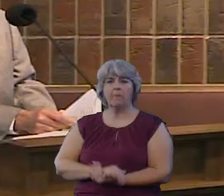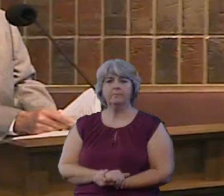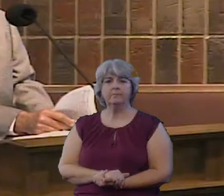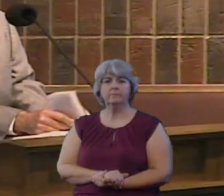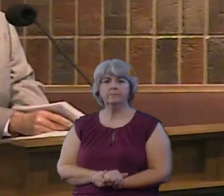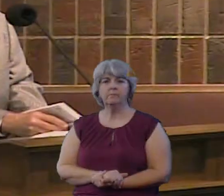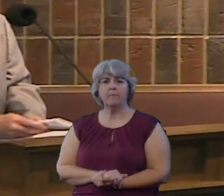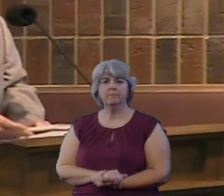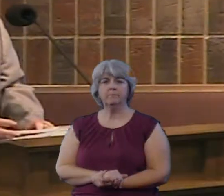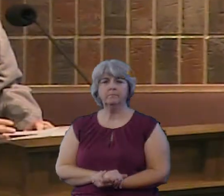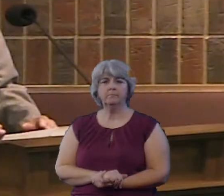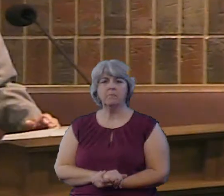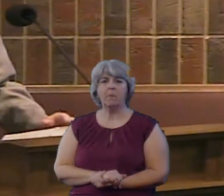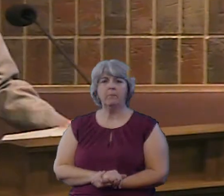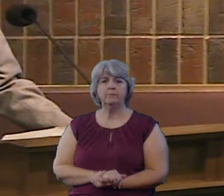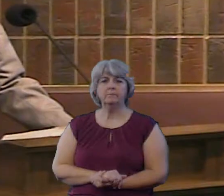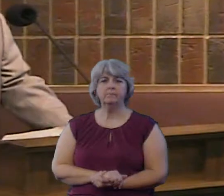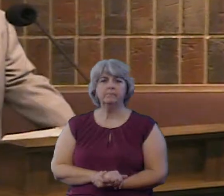be dismissed in prayer.